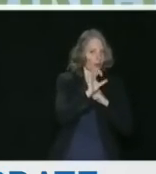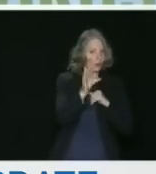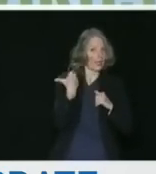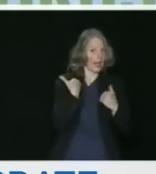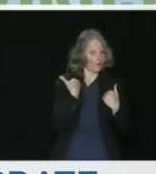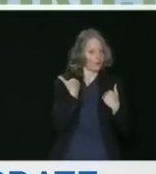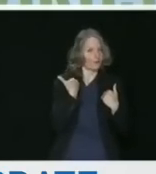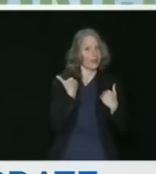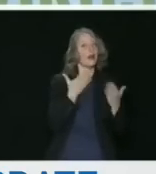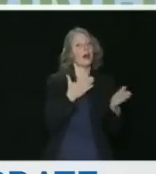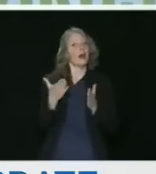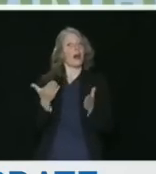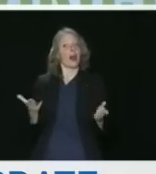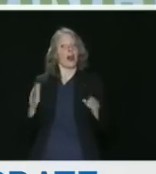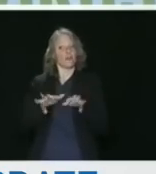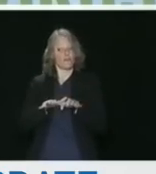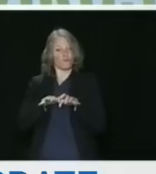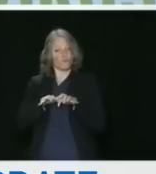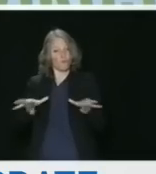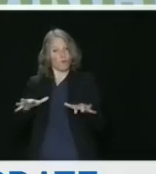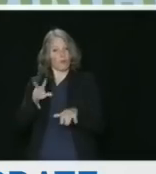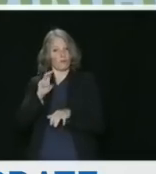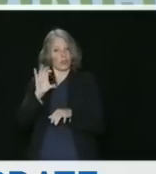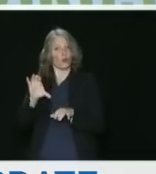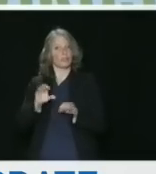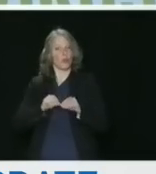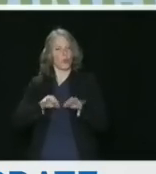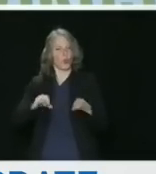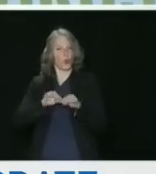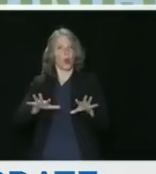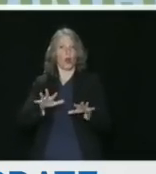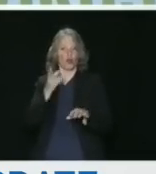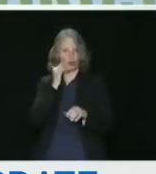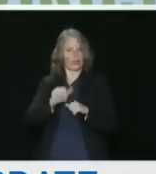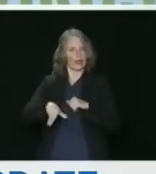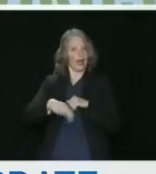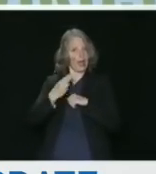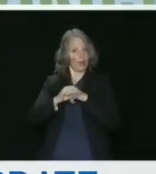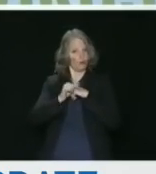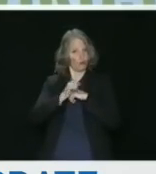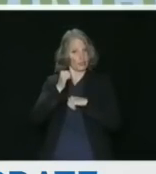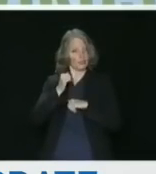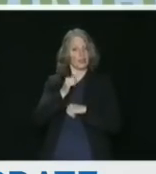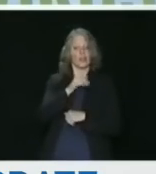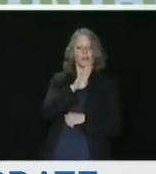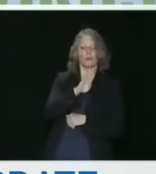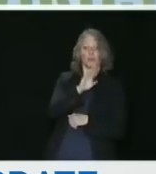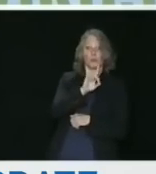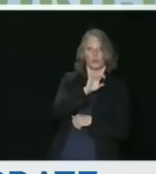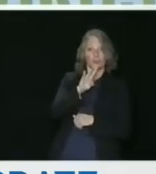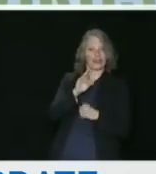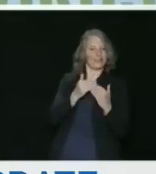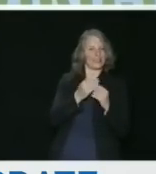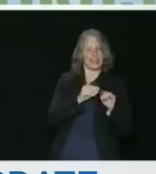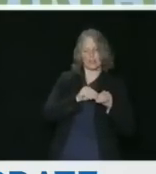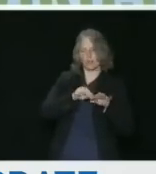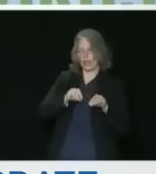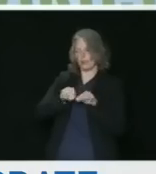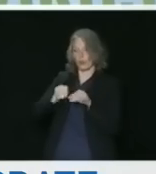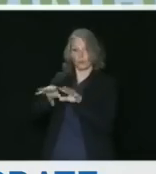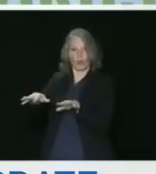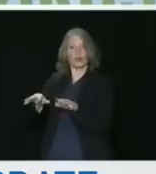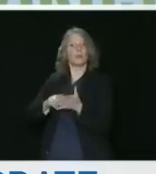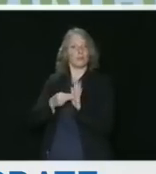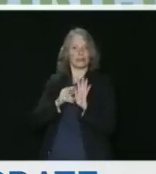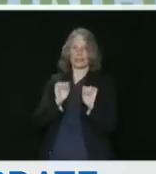Nevertheless, more contagious variants present a risk everywhere in the country. More contagious variants like B117 can result in a